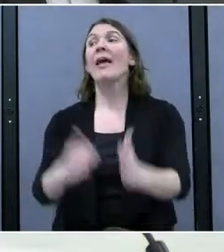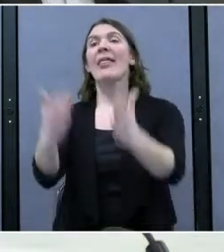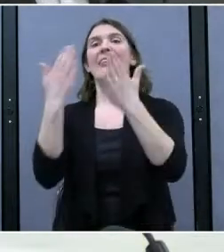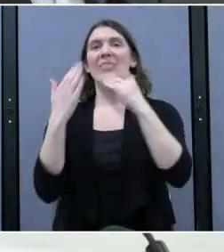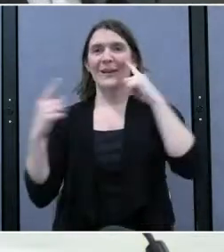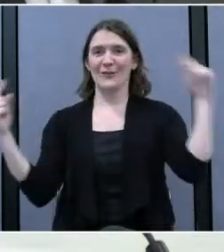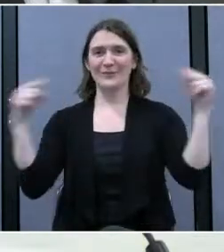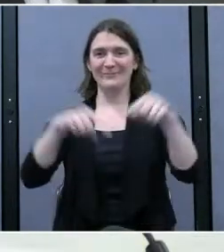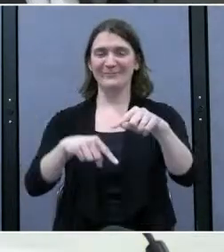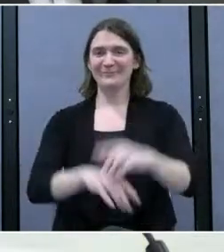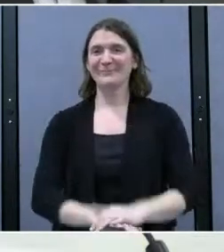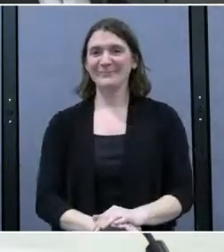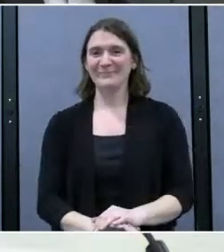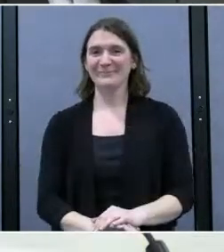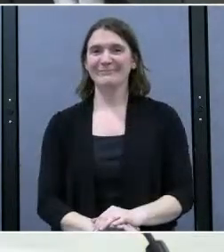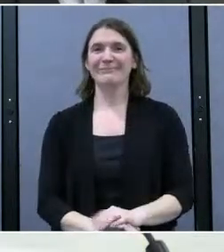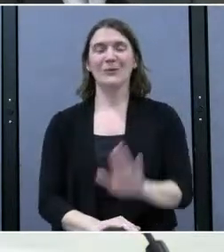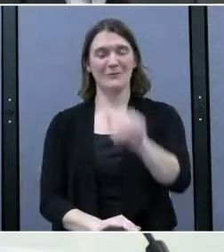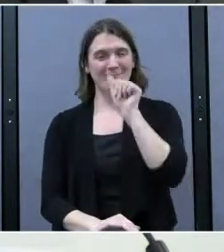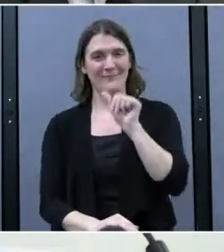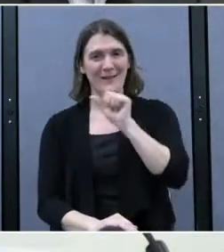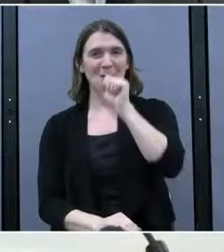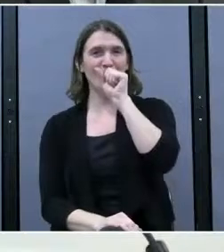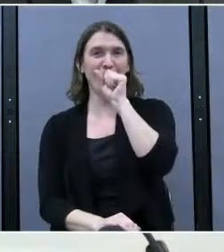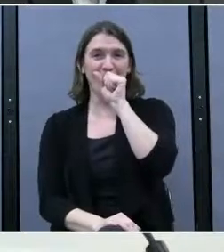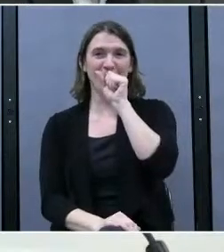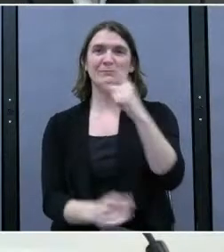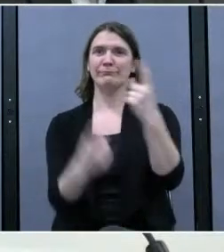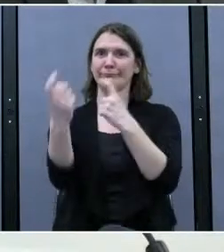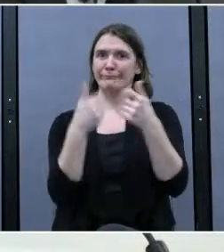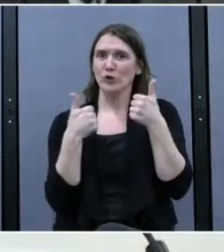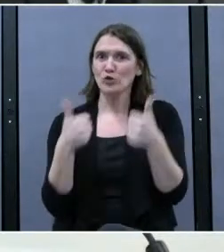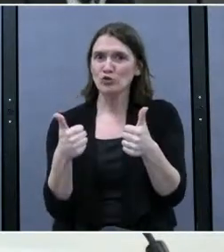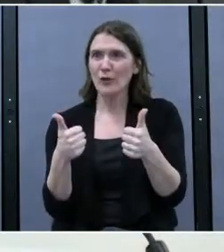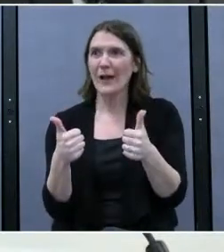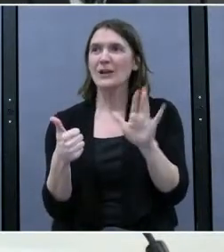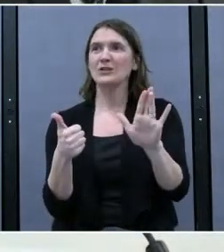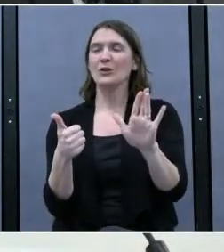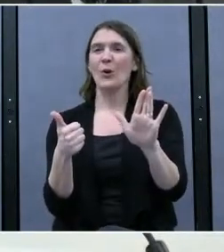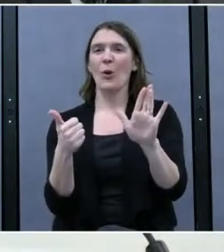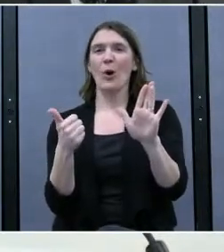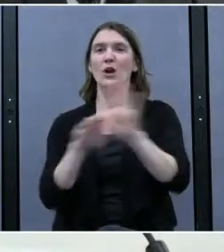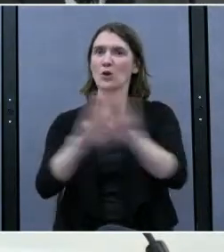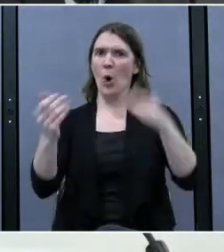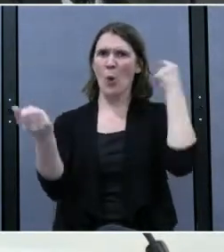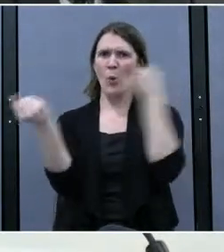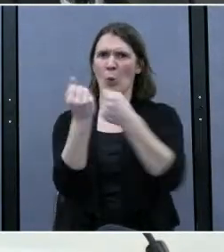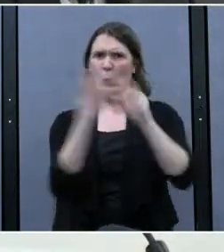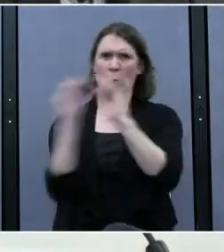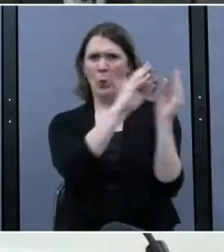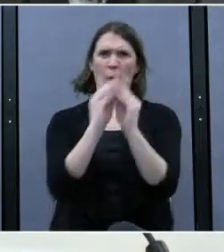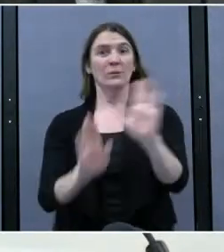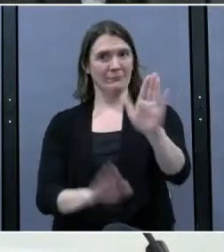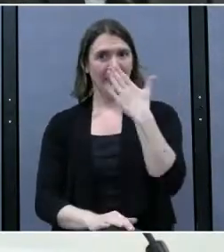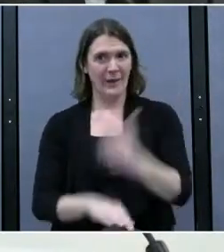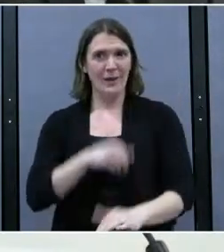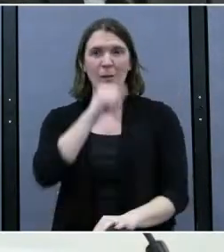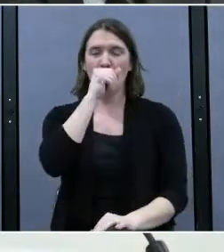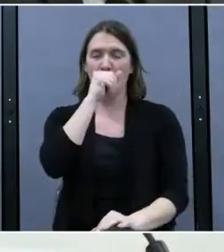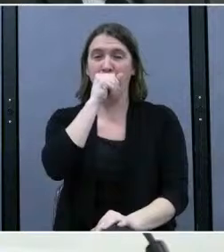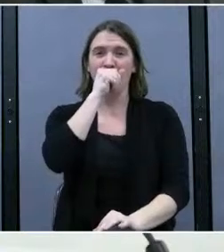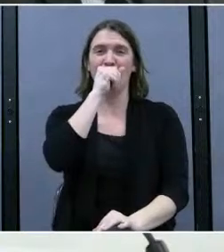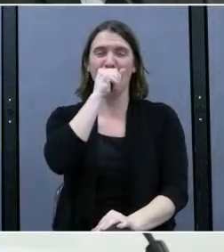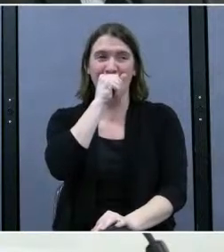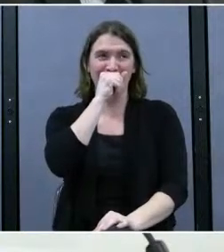you all for your patience and your good questions and your lack of advocacy and debate. Thank you